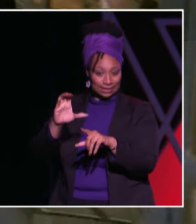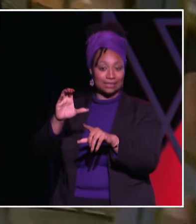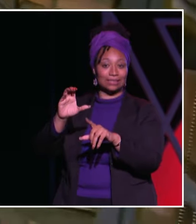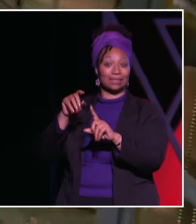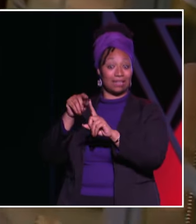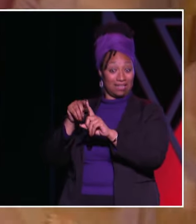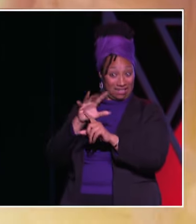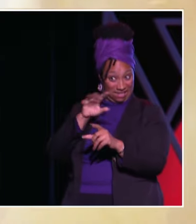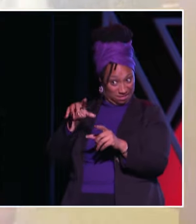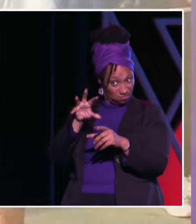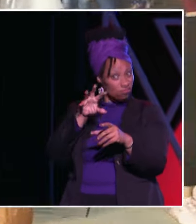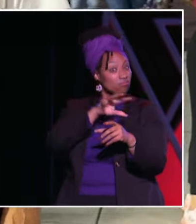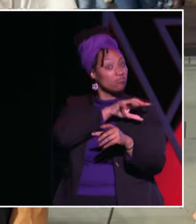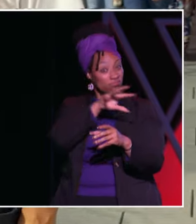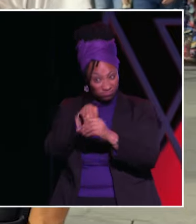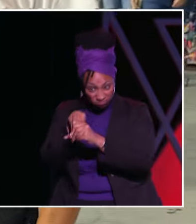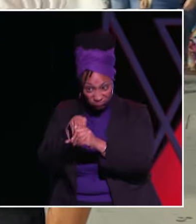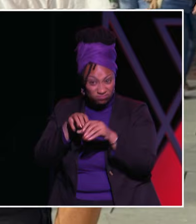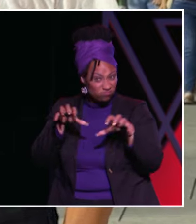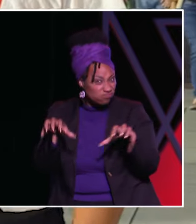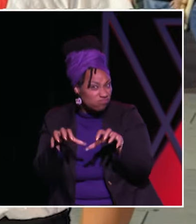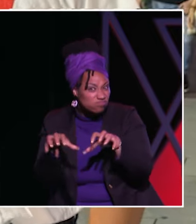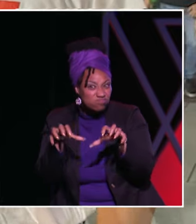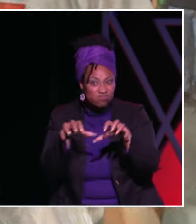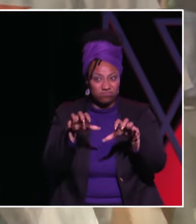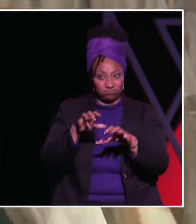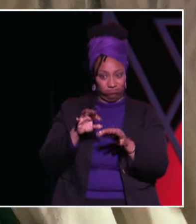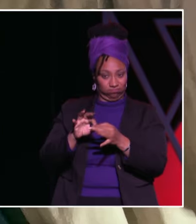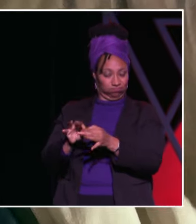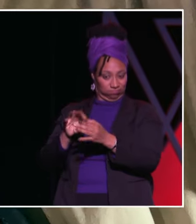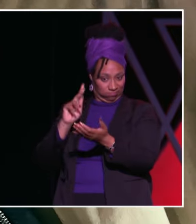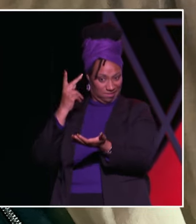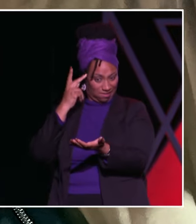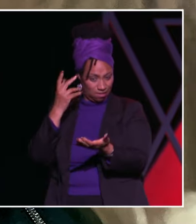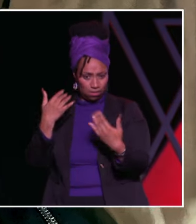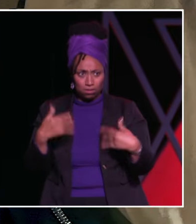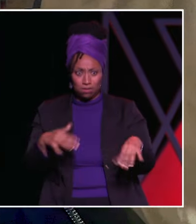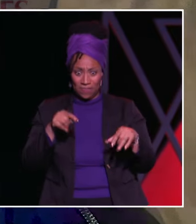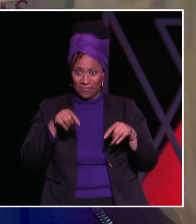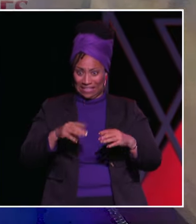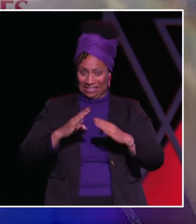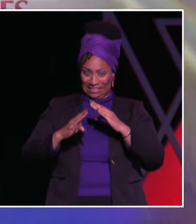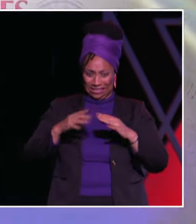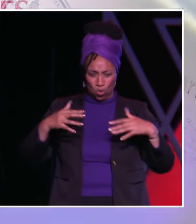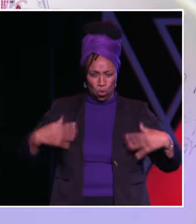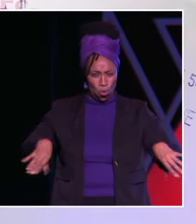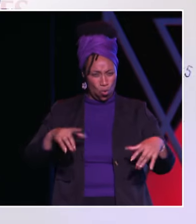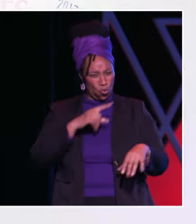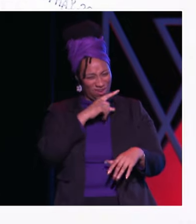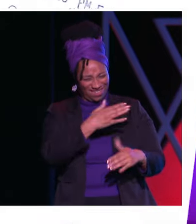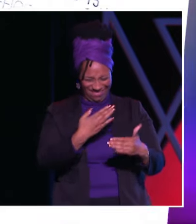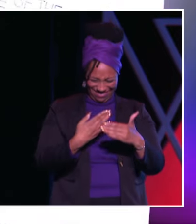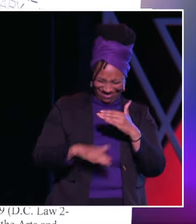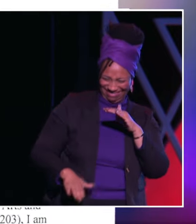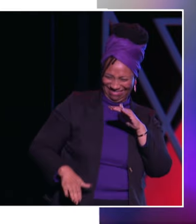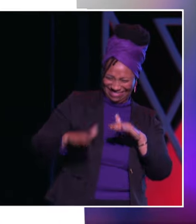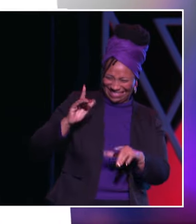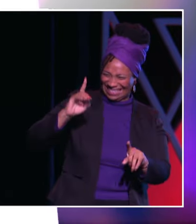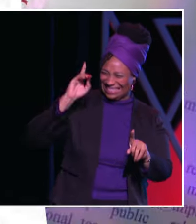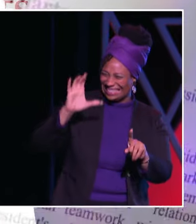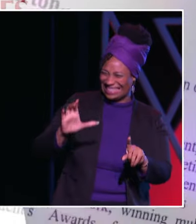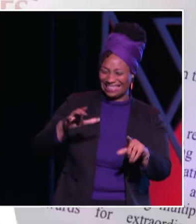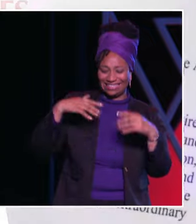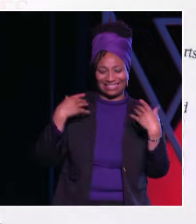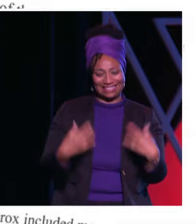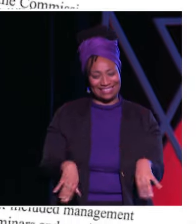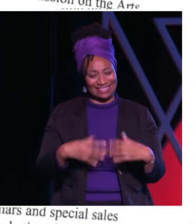center, her heart, and love for this city of her birth can be seen and felt. Gretchen has served on the D.C. Commission on the